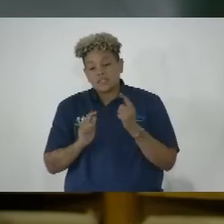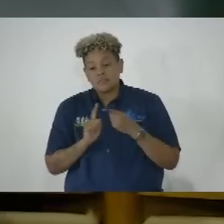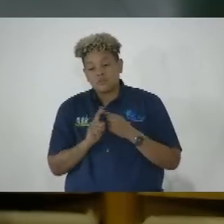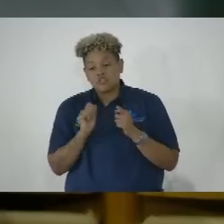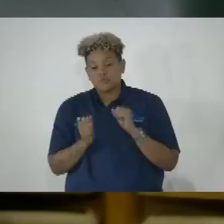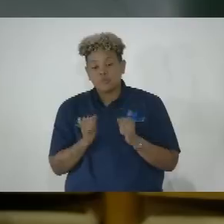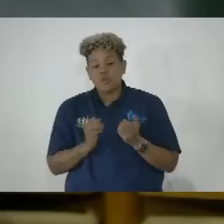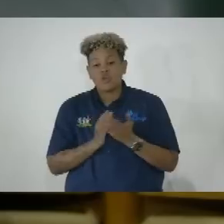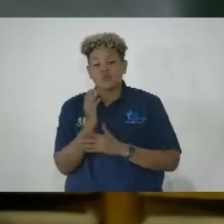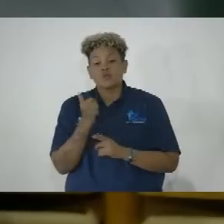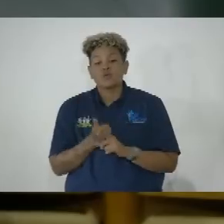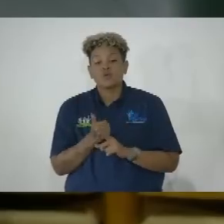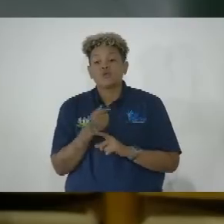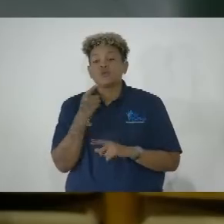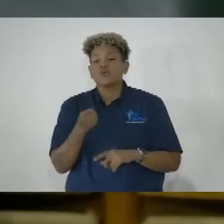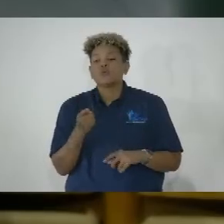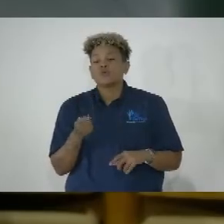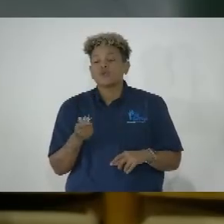the